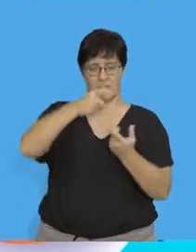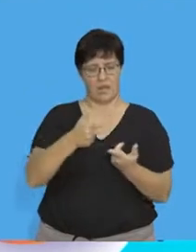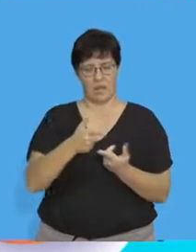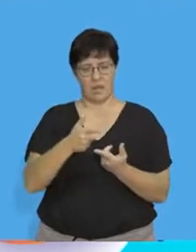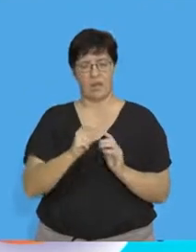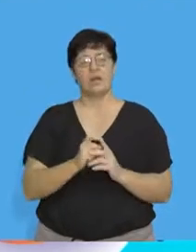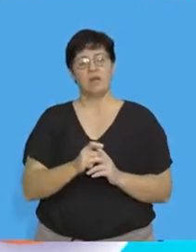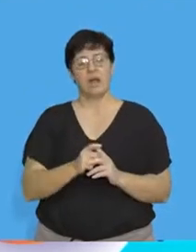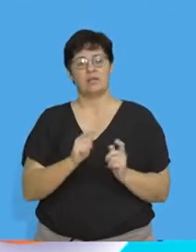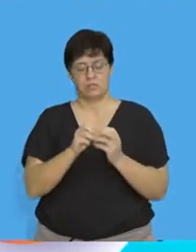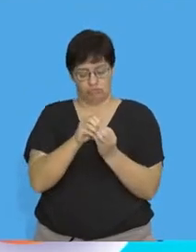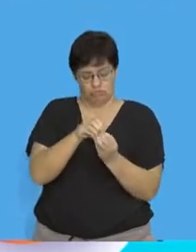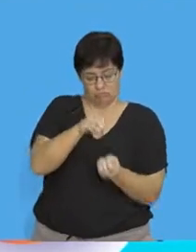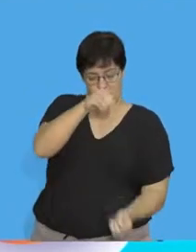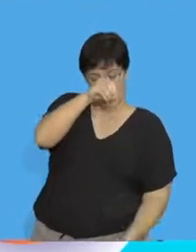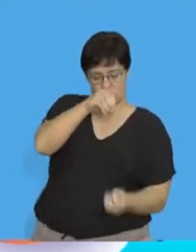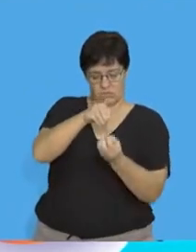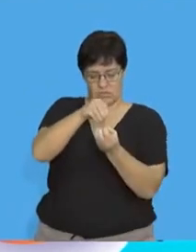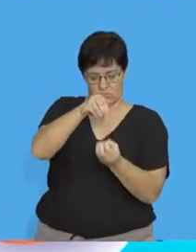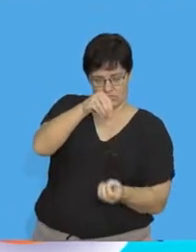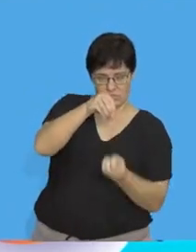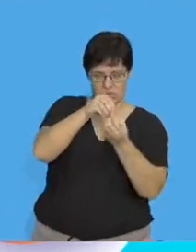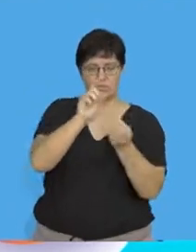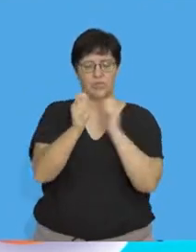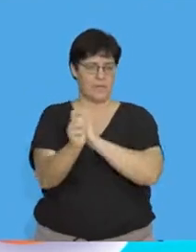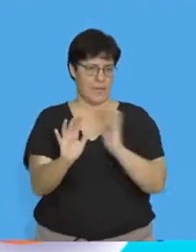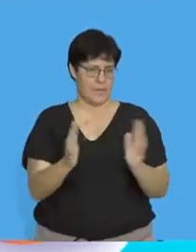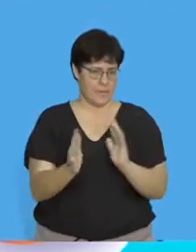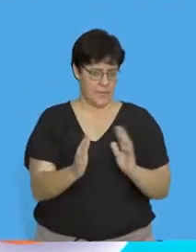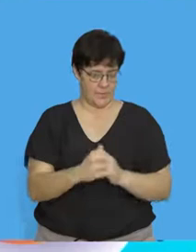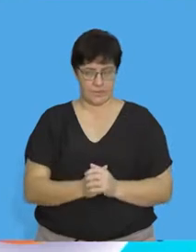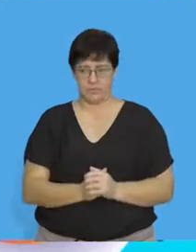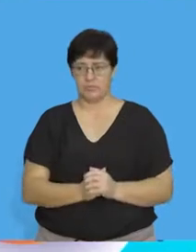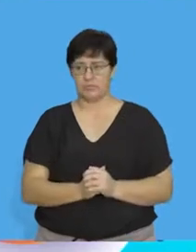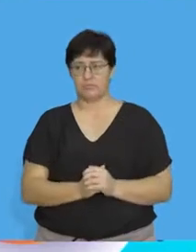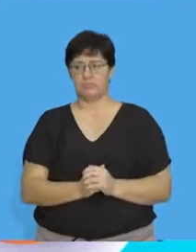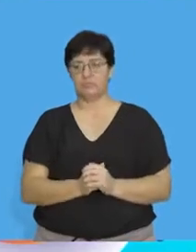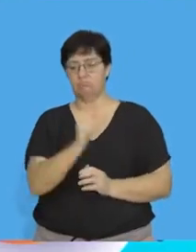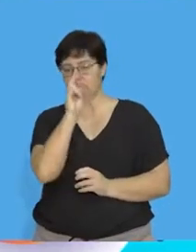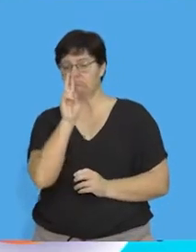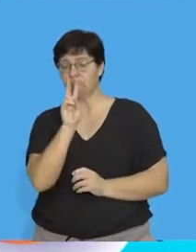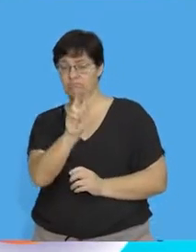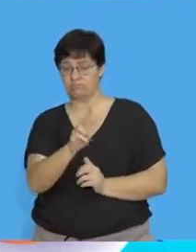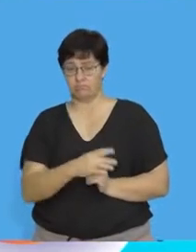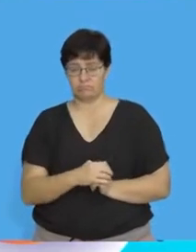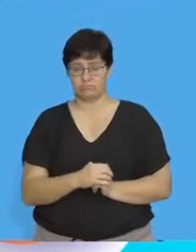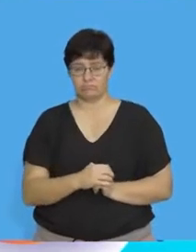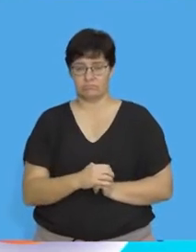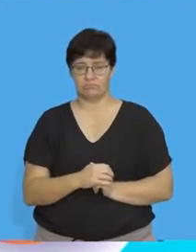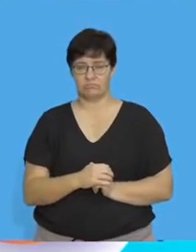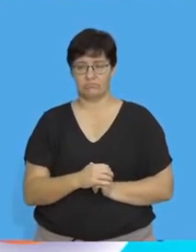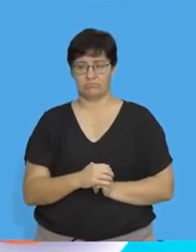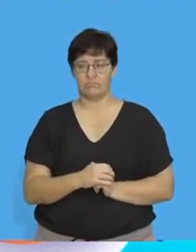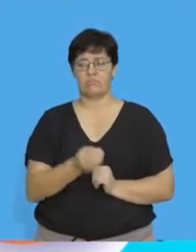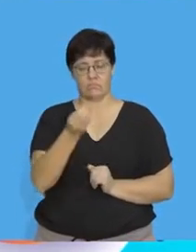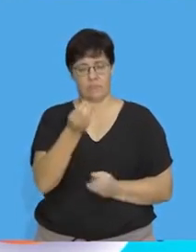have experienced, even just blowing up a balloon. You'd recognize that, or pushing on a syringe, you'd recognize